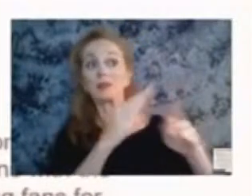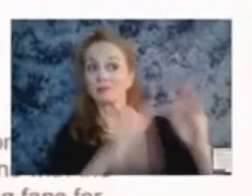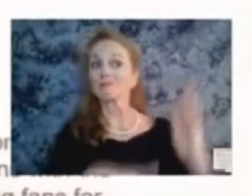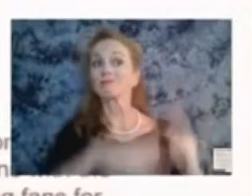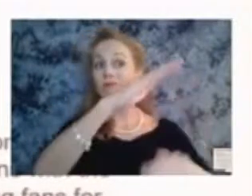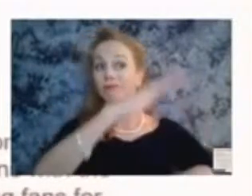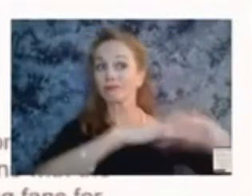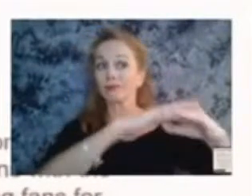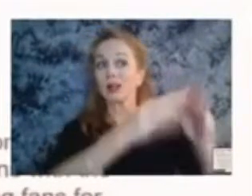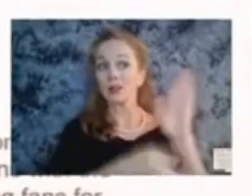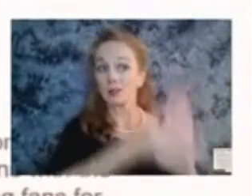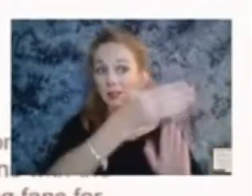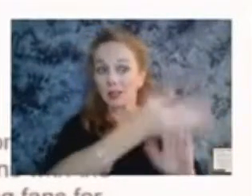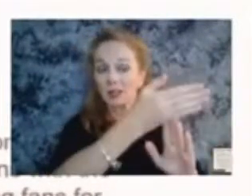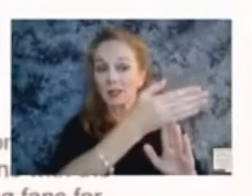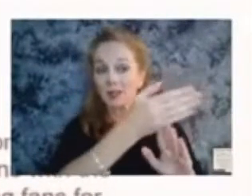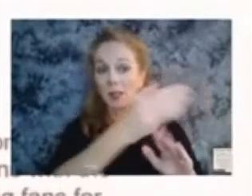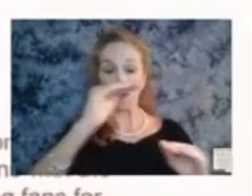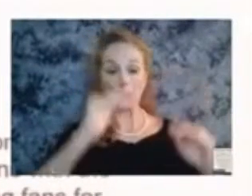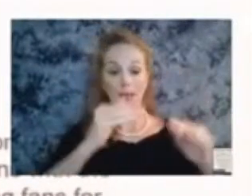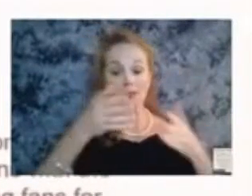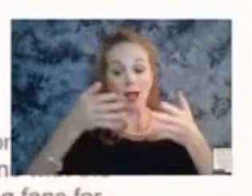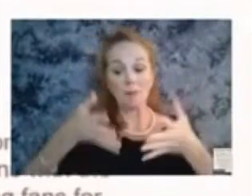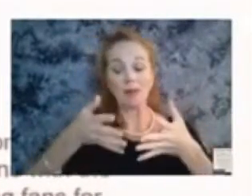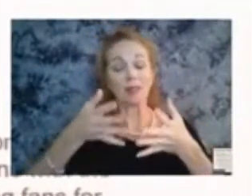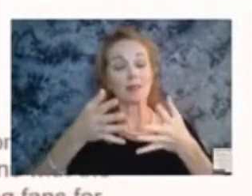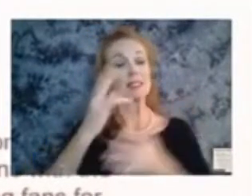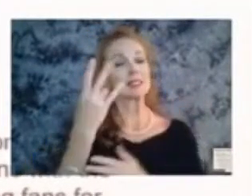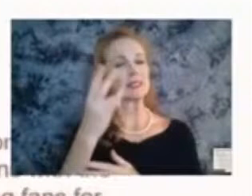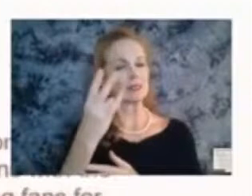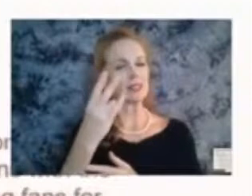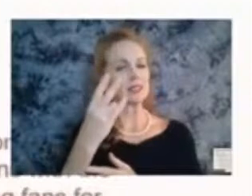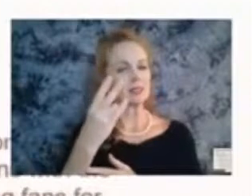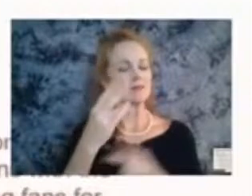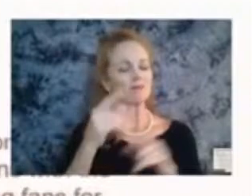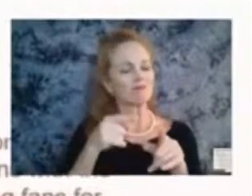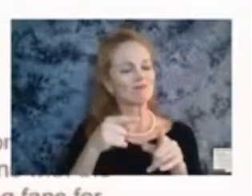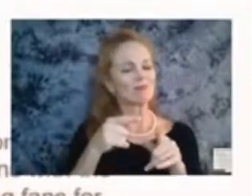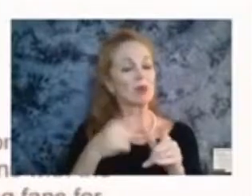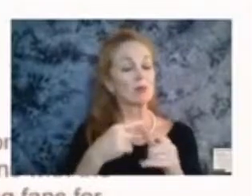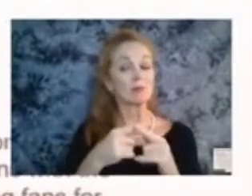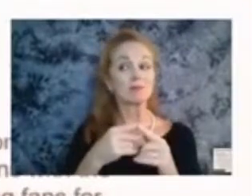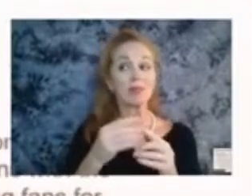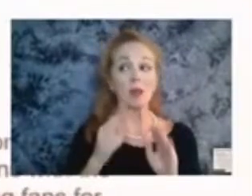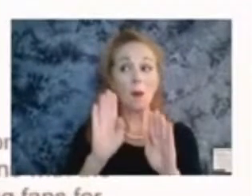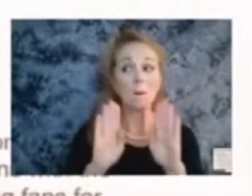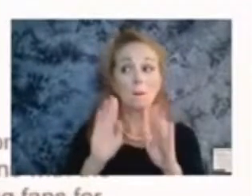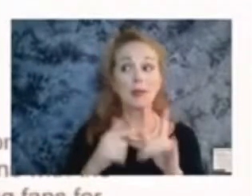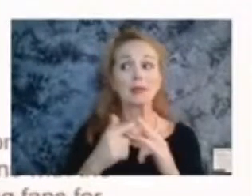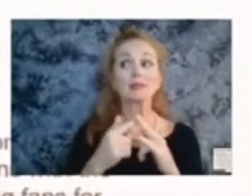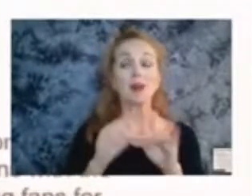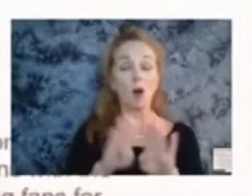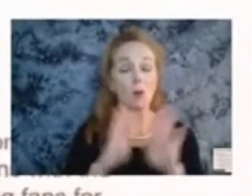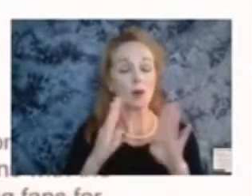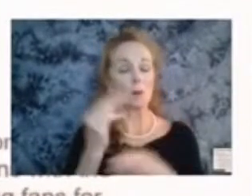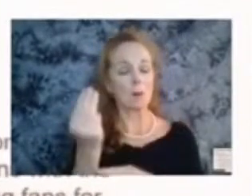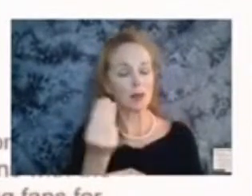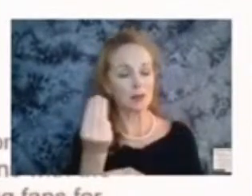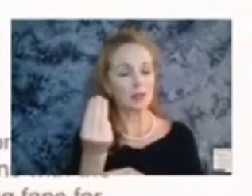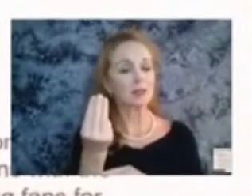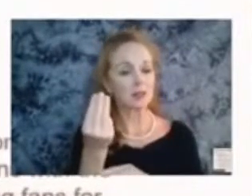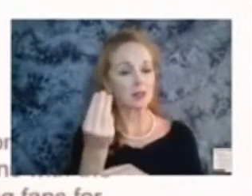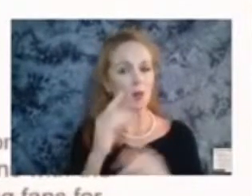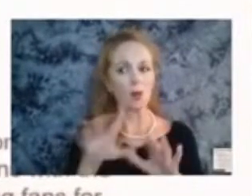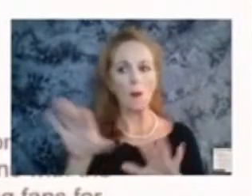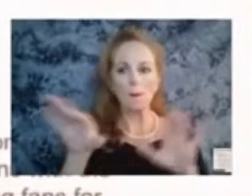be 17, we have bids on the market right now, and we'll be opening those bids a week from Monday, at which time we will